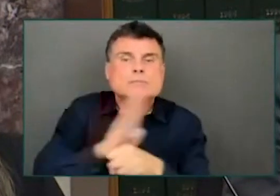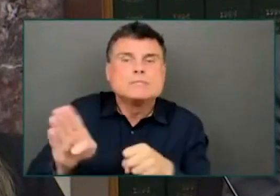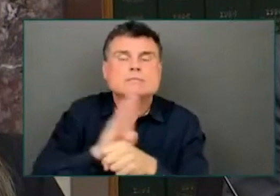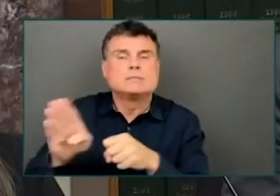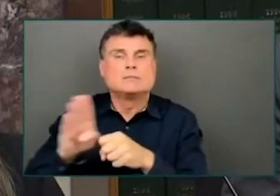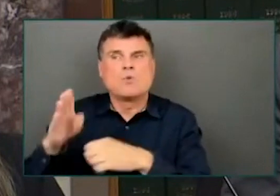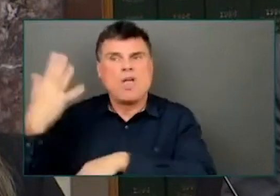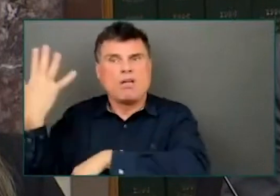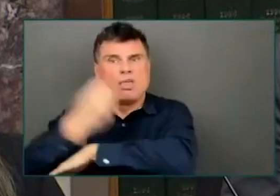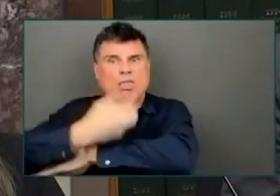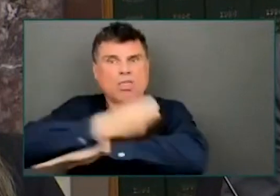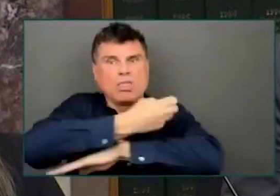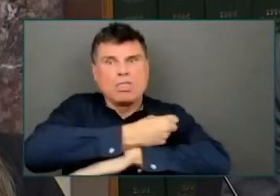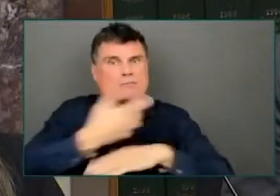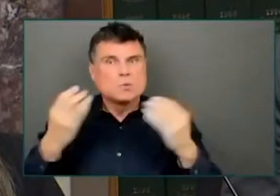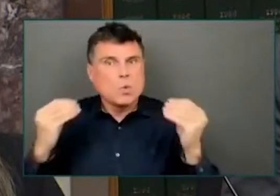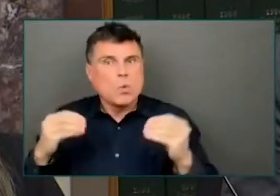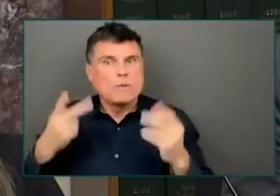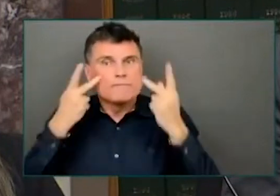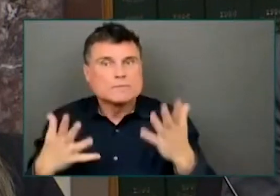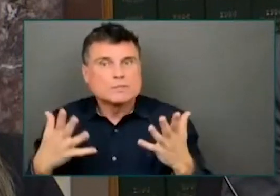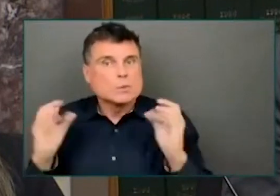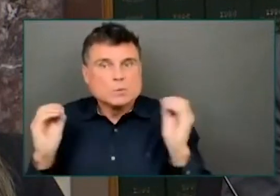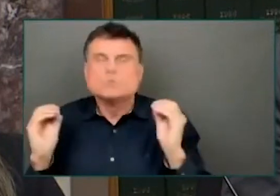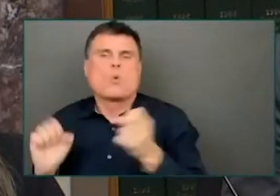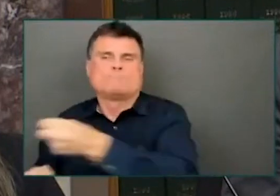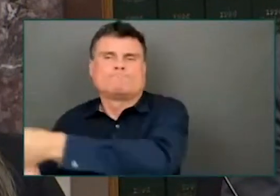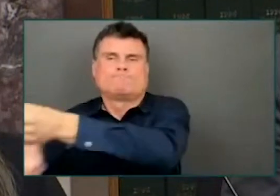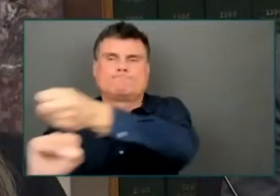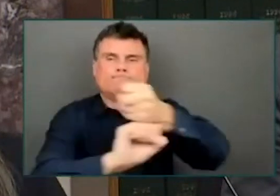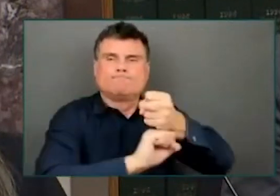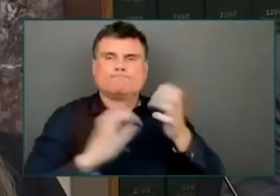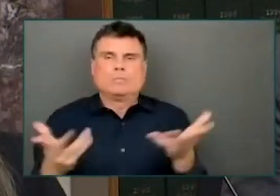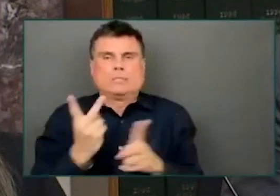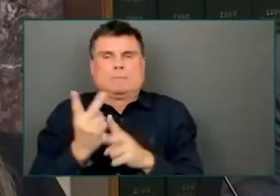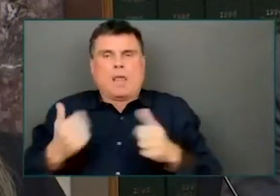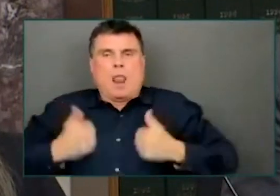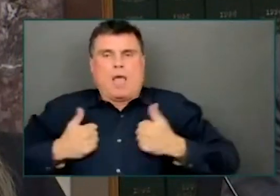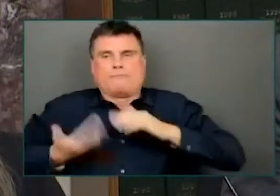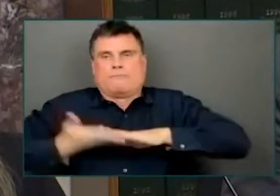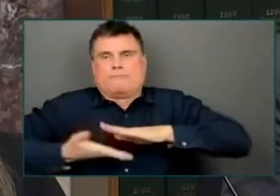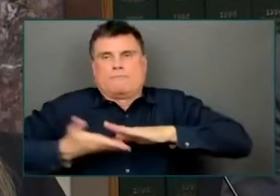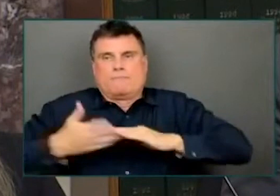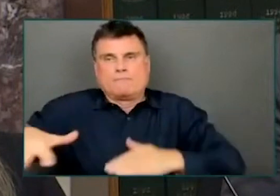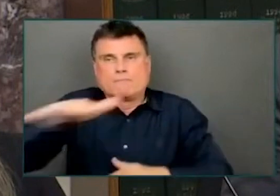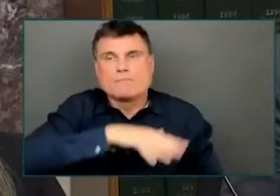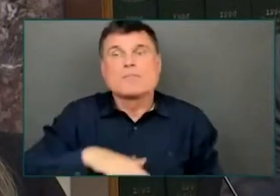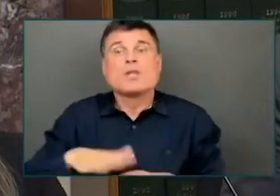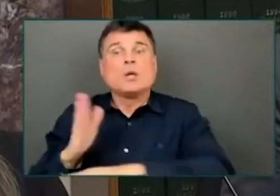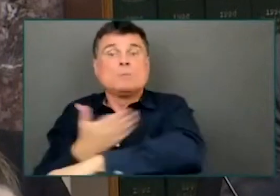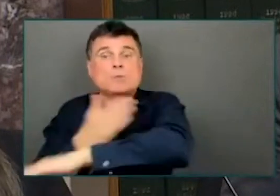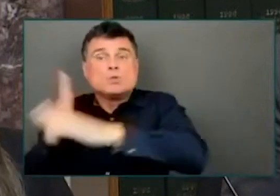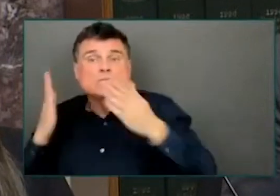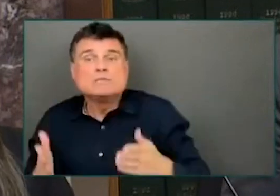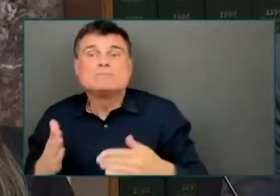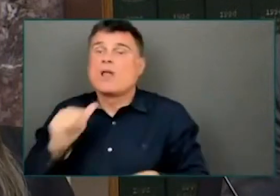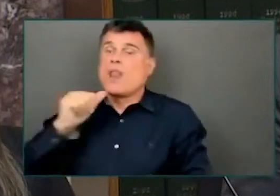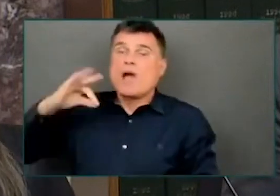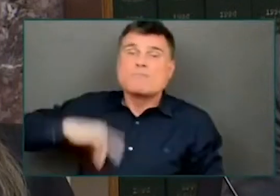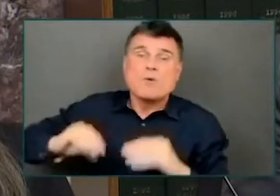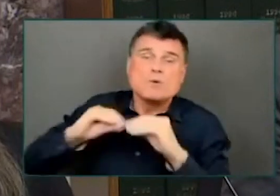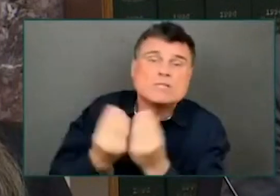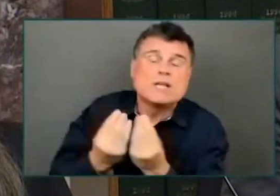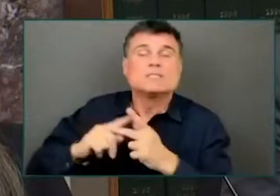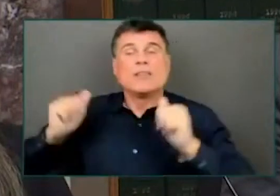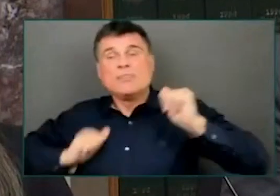for nonprofits impacted by the pandemic, as well as the arts, culture, and music sector. This year's budget will continue support for the tourism sector as it